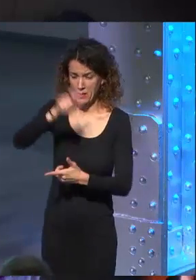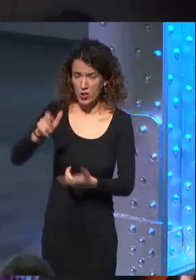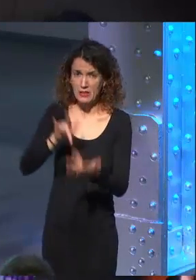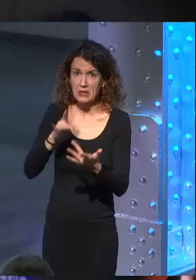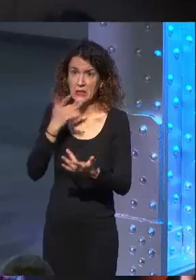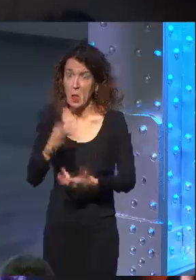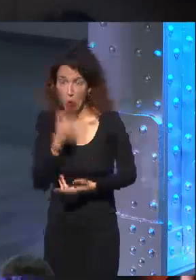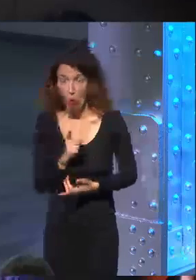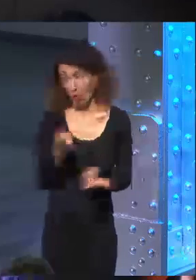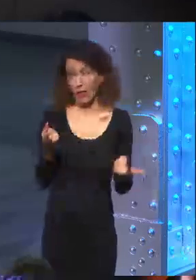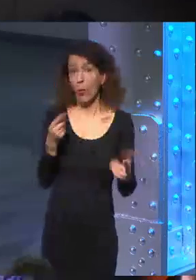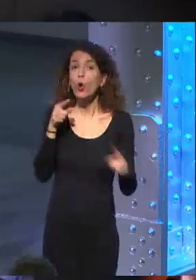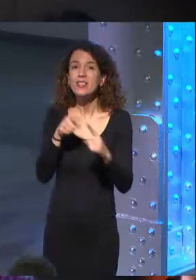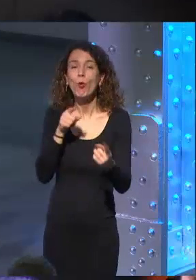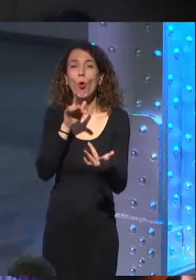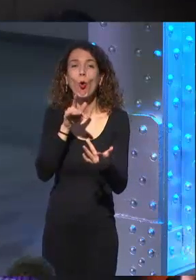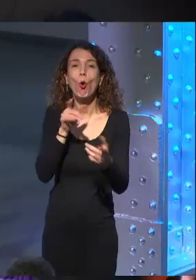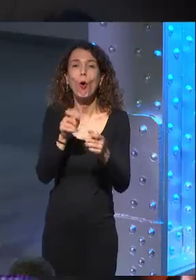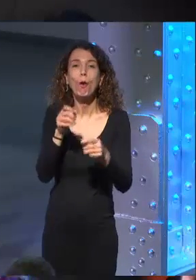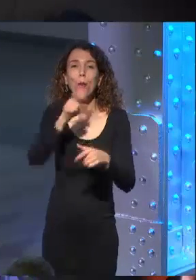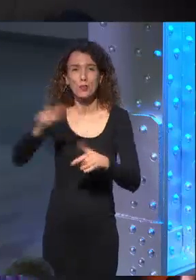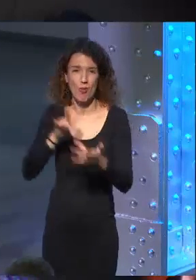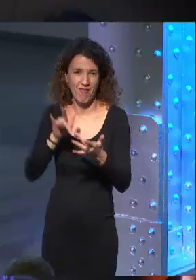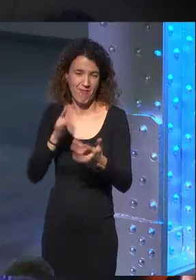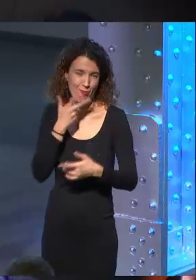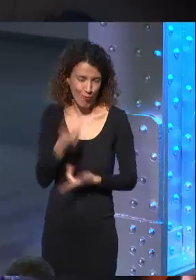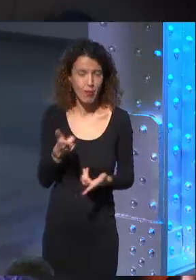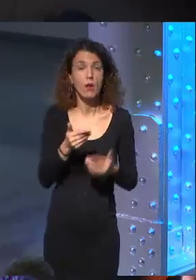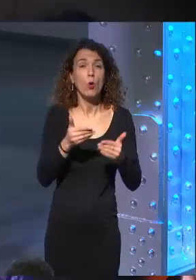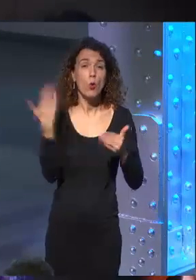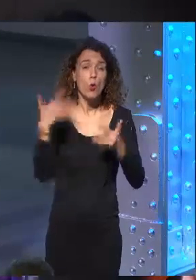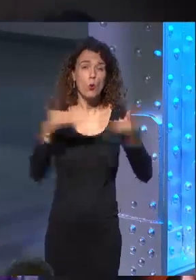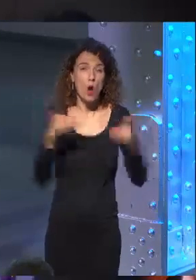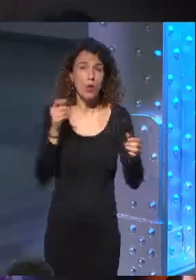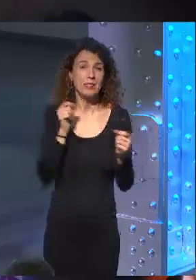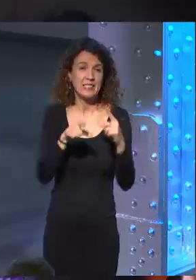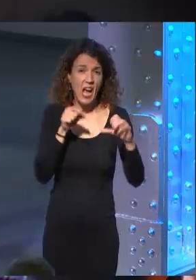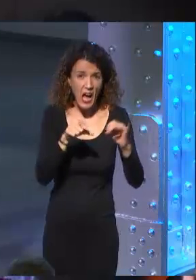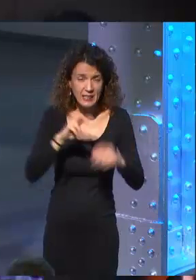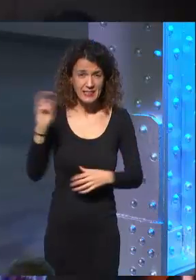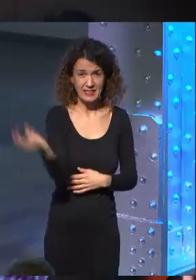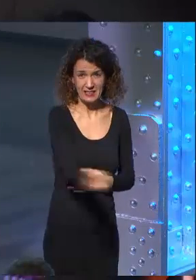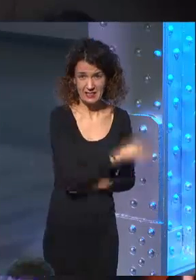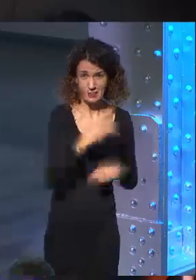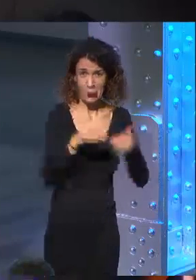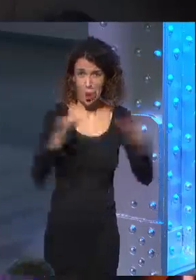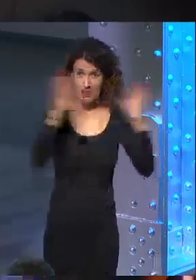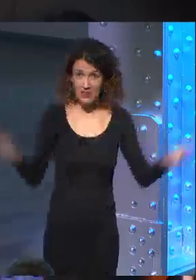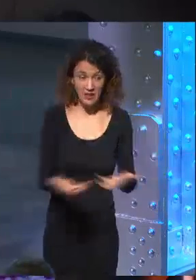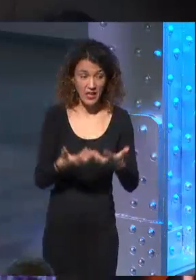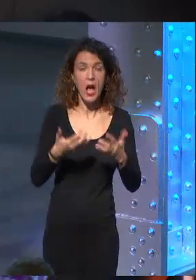And, well, in this case, people, it's about meeting people. These social media are about meeting people. I remember that